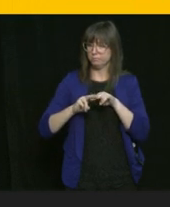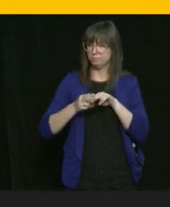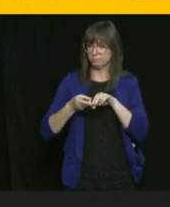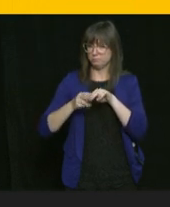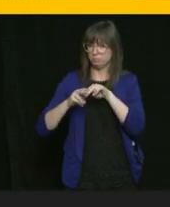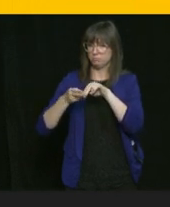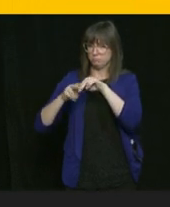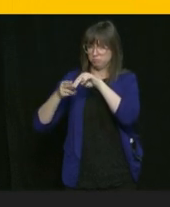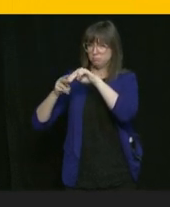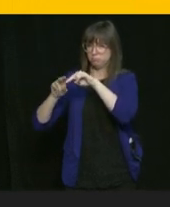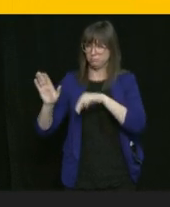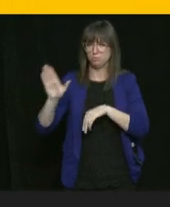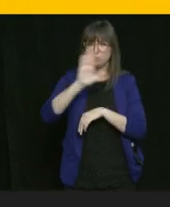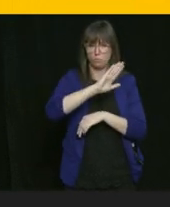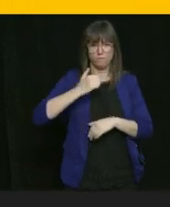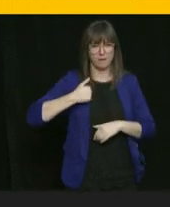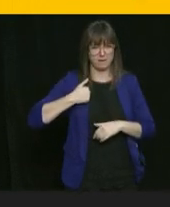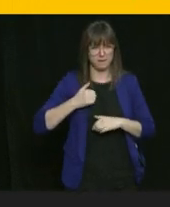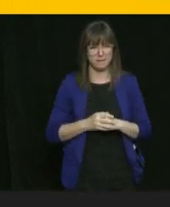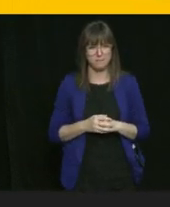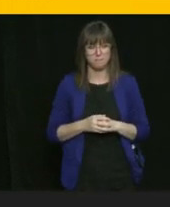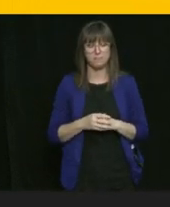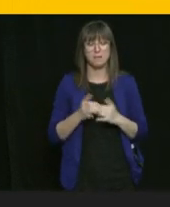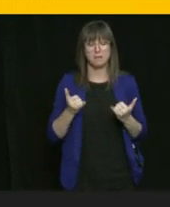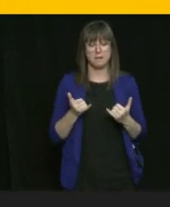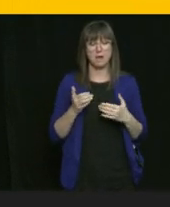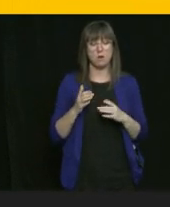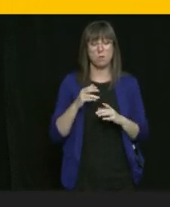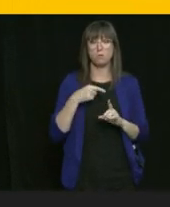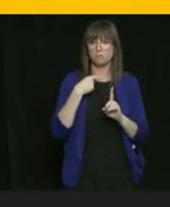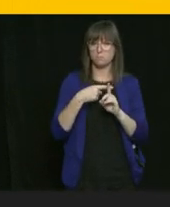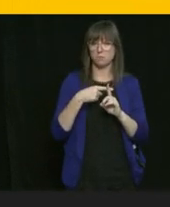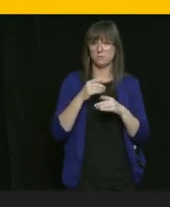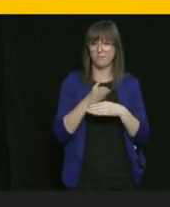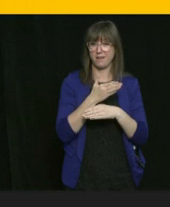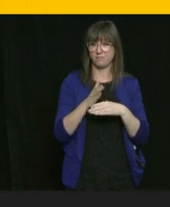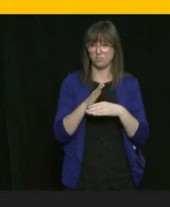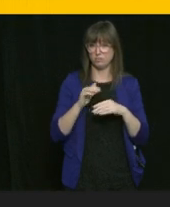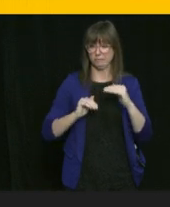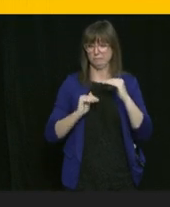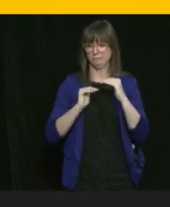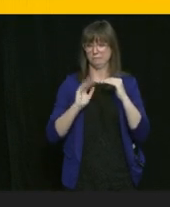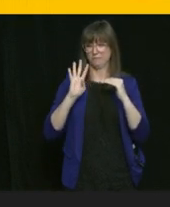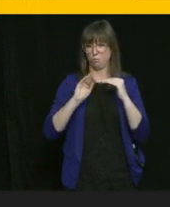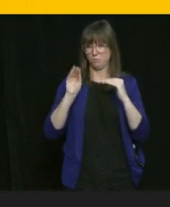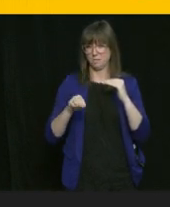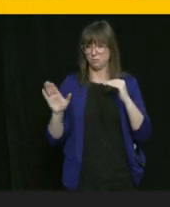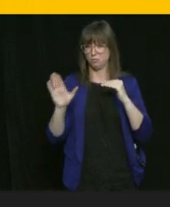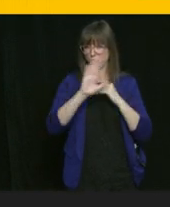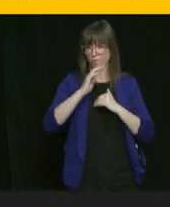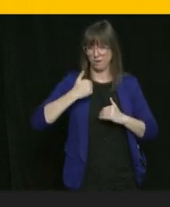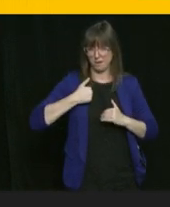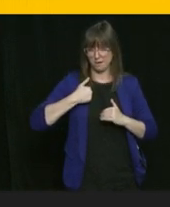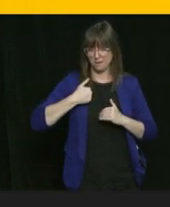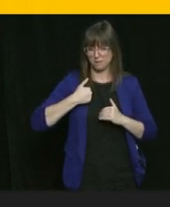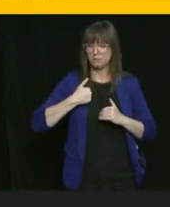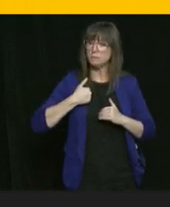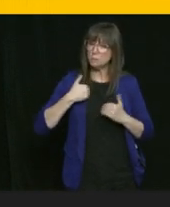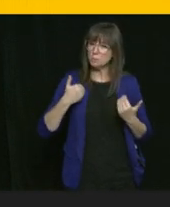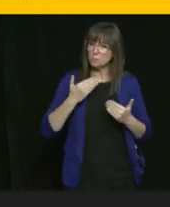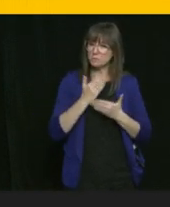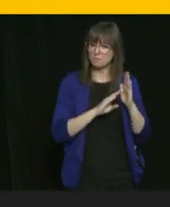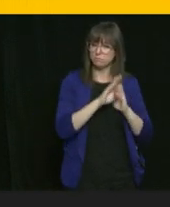the country. Currently, the average percent positivity is approaching 4% nationally, and there have been some concerning